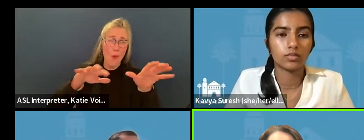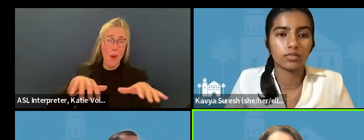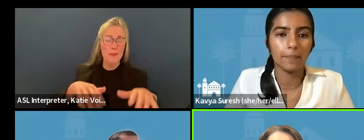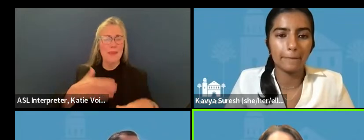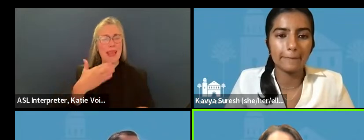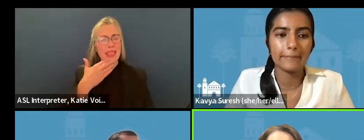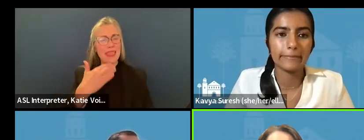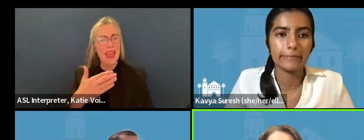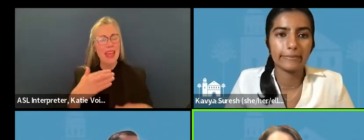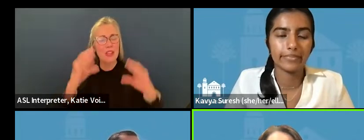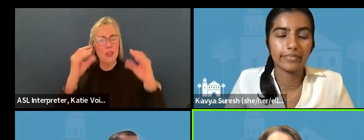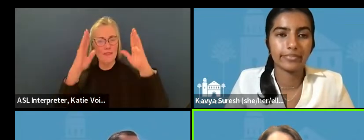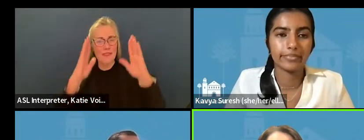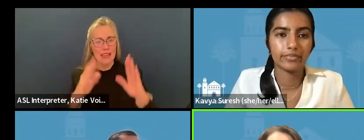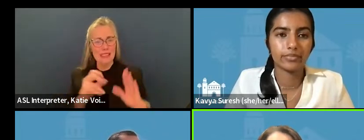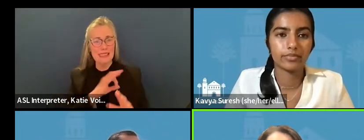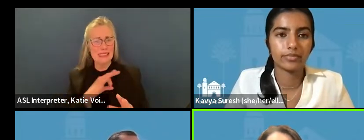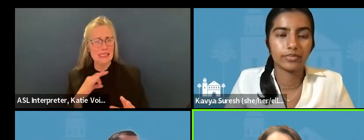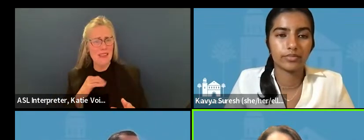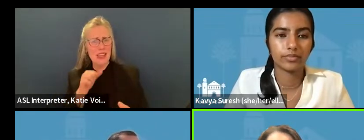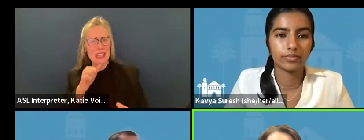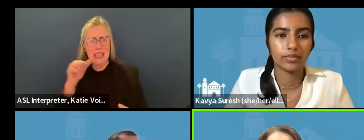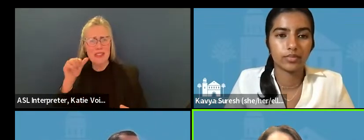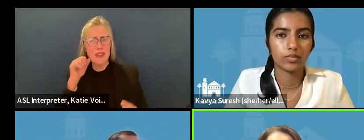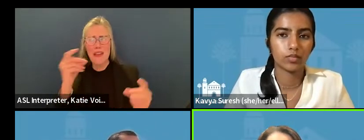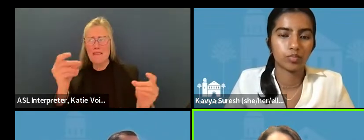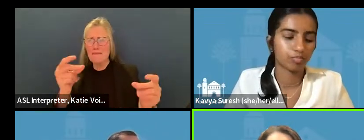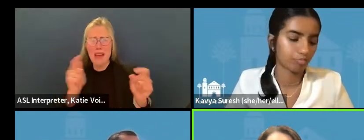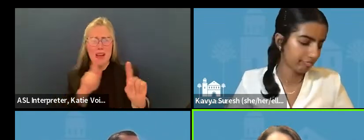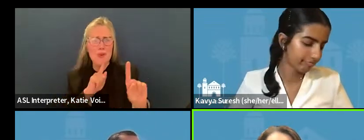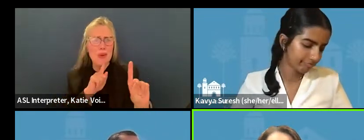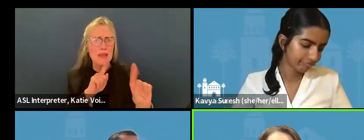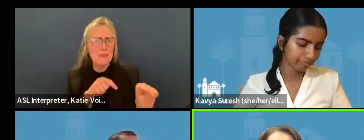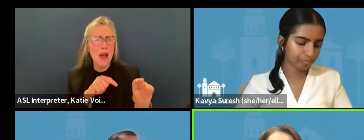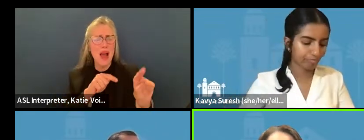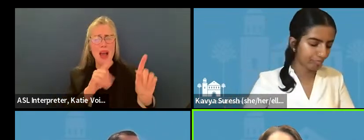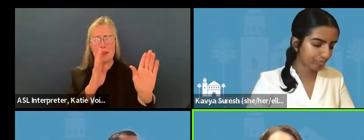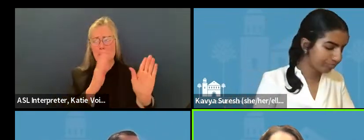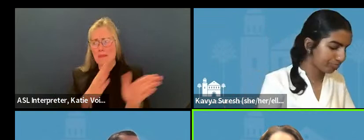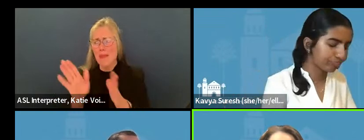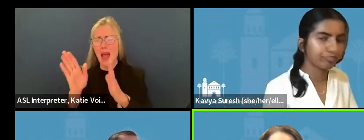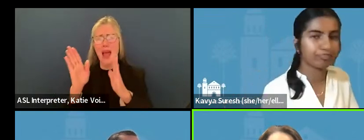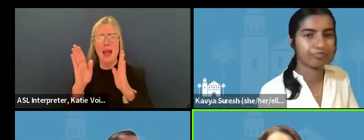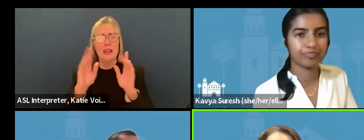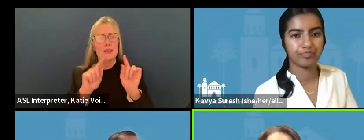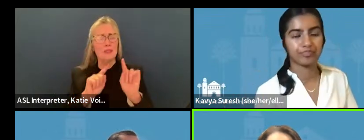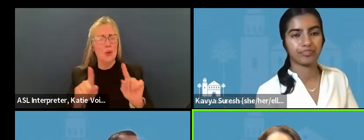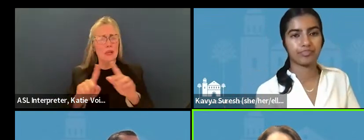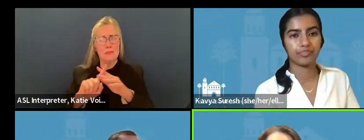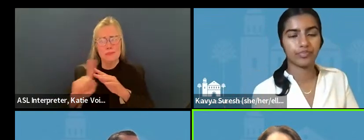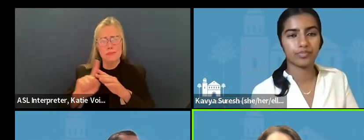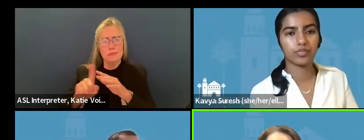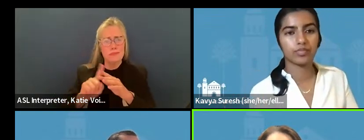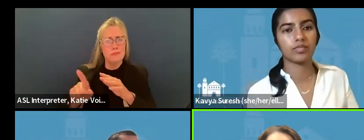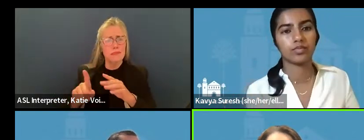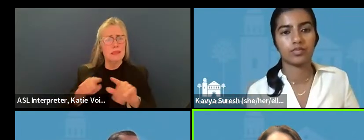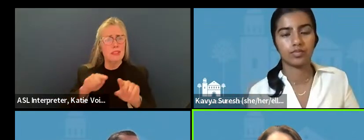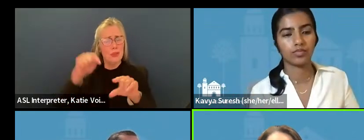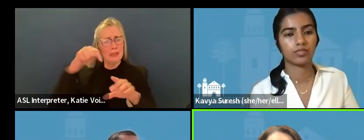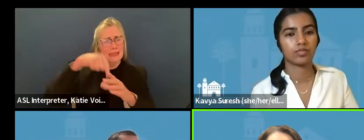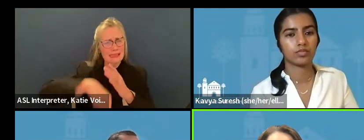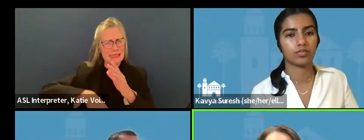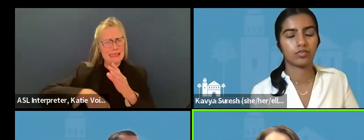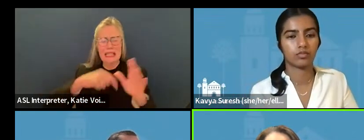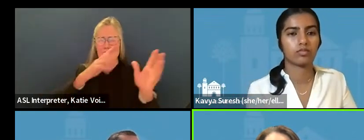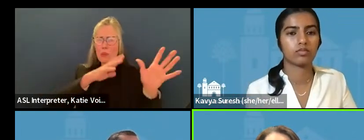faculty and staff, their responsiveness yesterday and today during this intense and dangerous storm front that